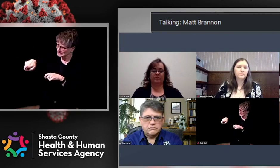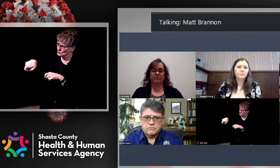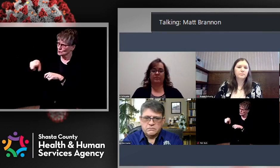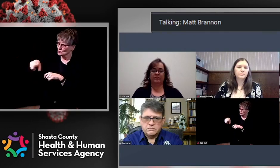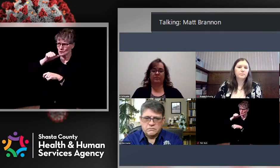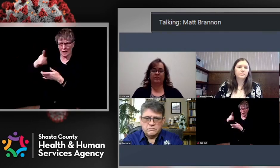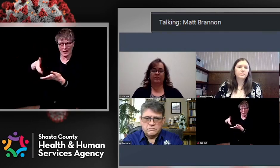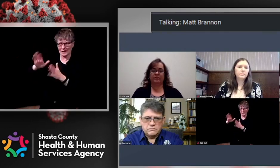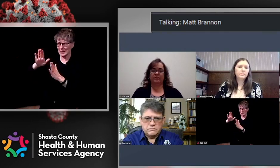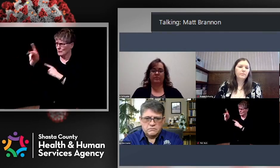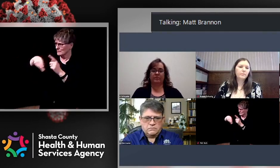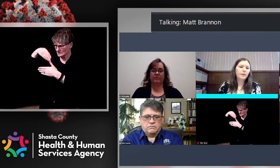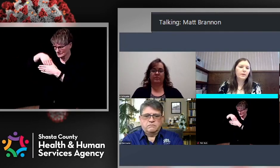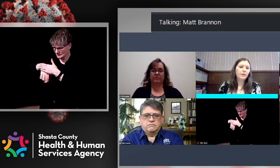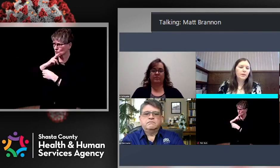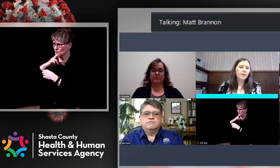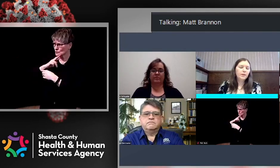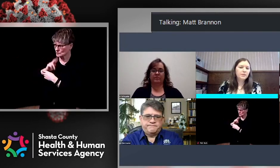sort of situation?